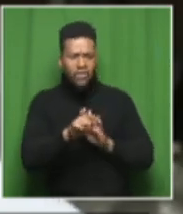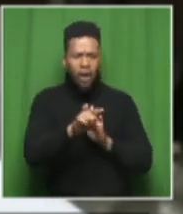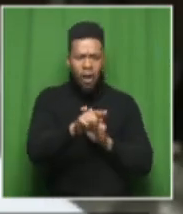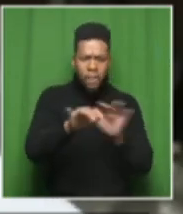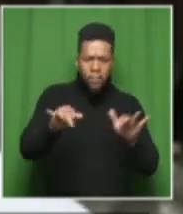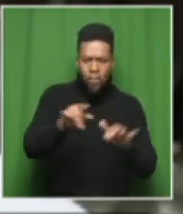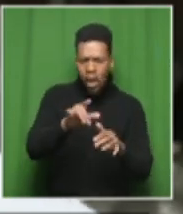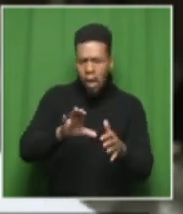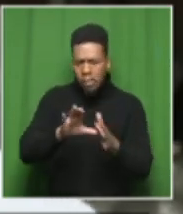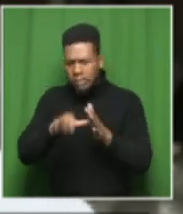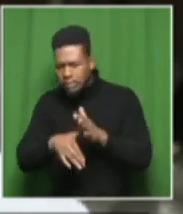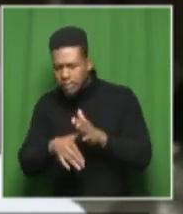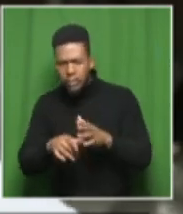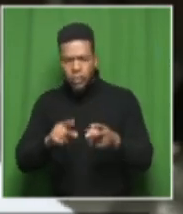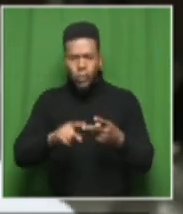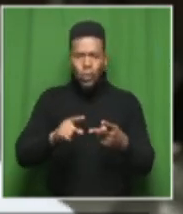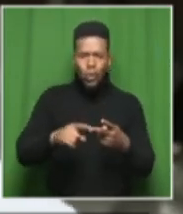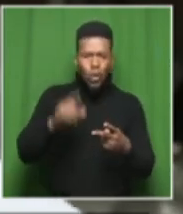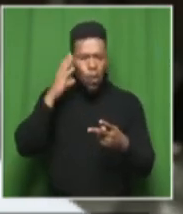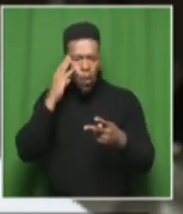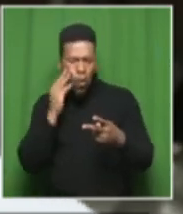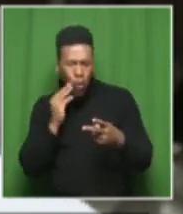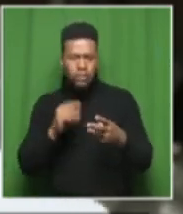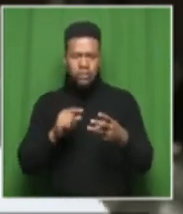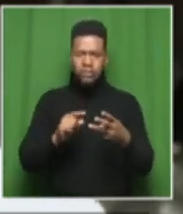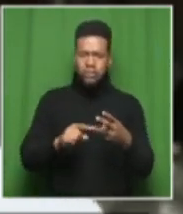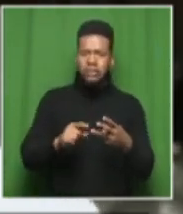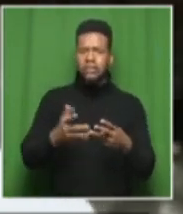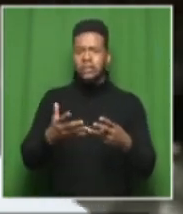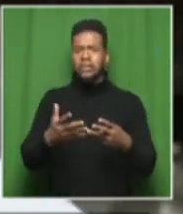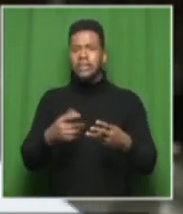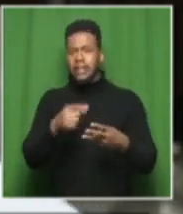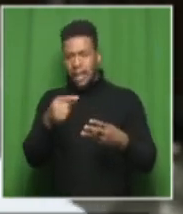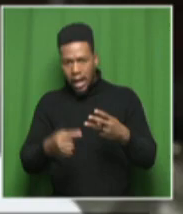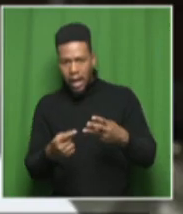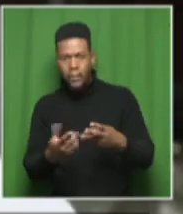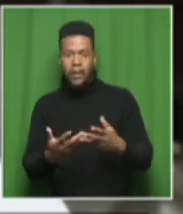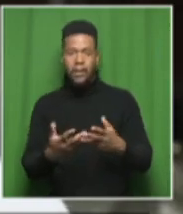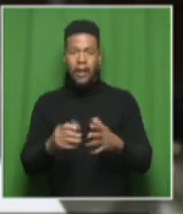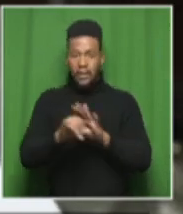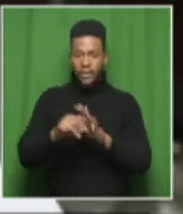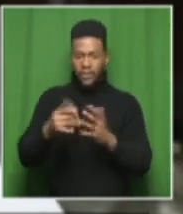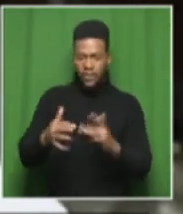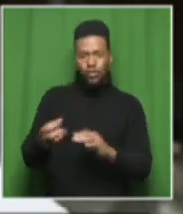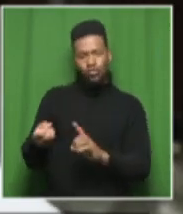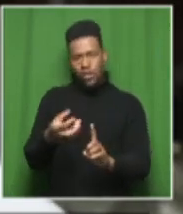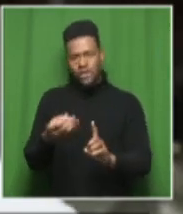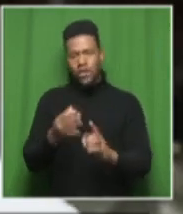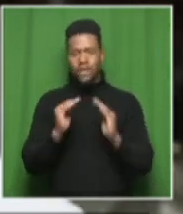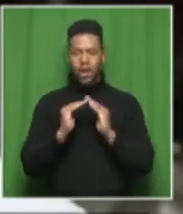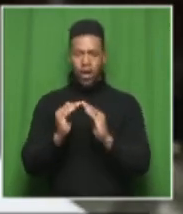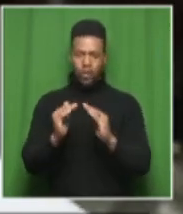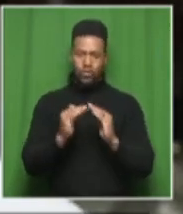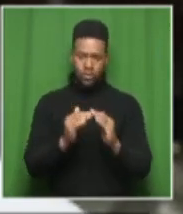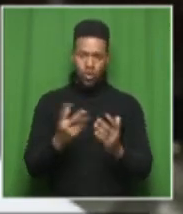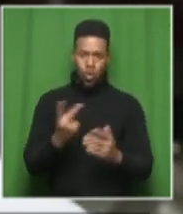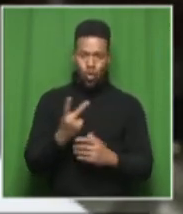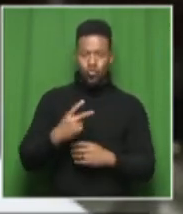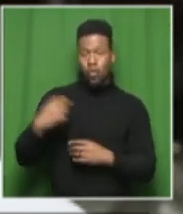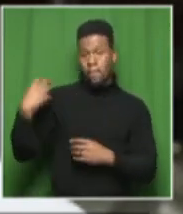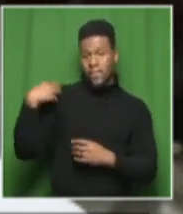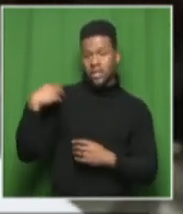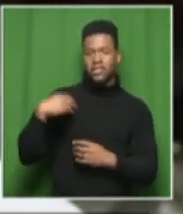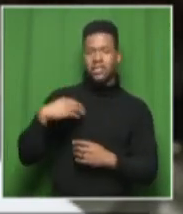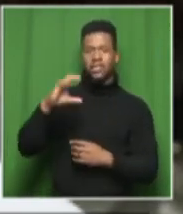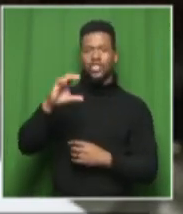with disabilities who are resident of the area. Minister Chikunga will also come